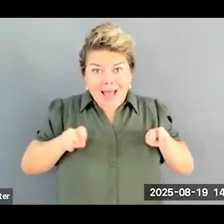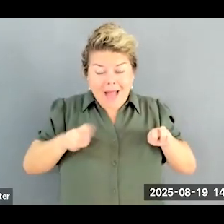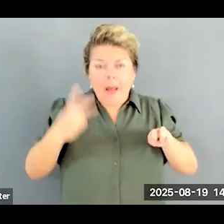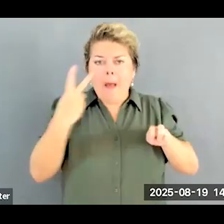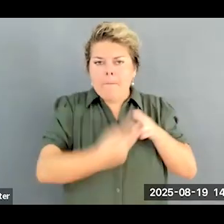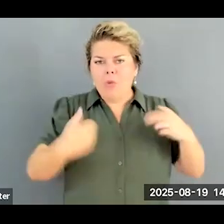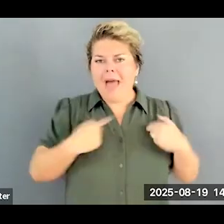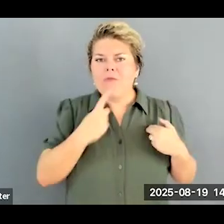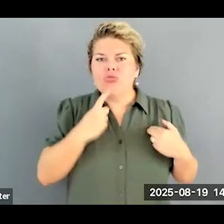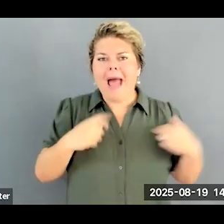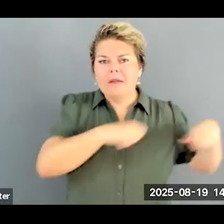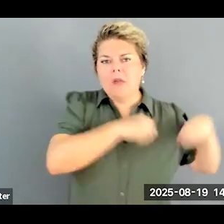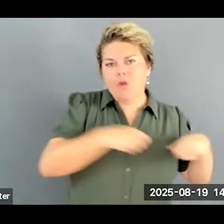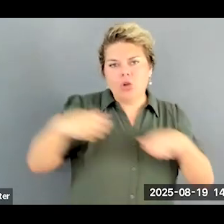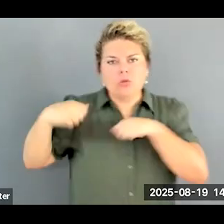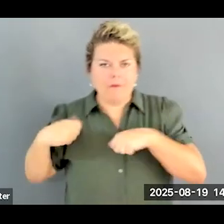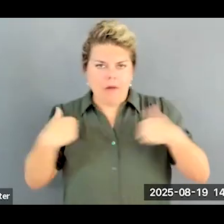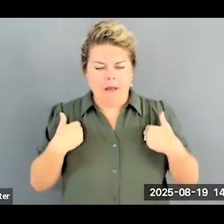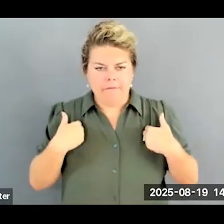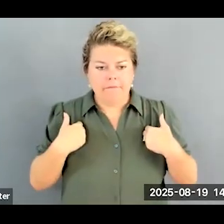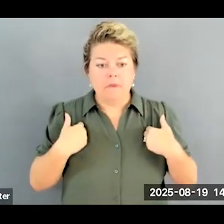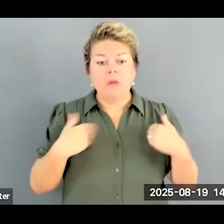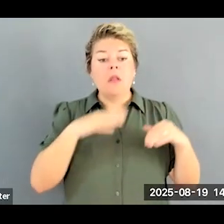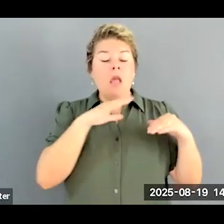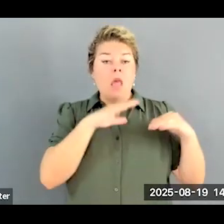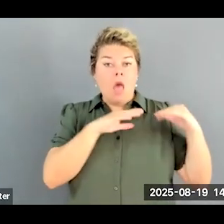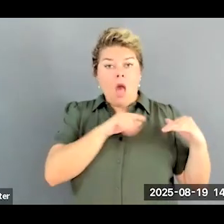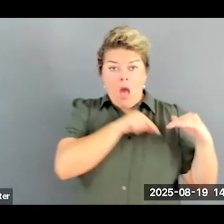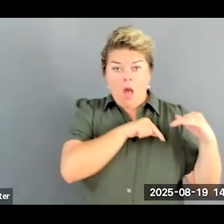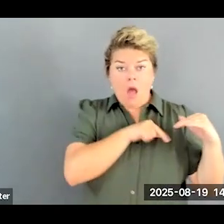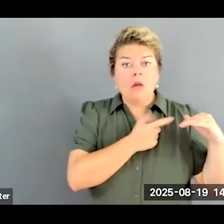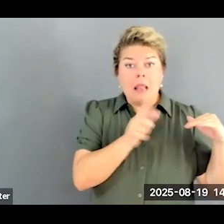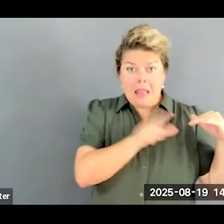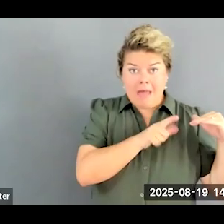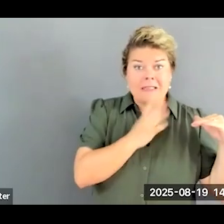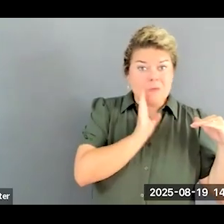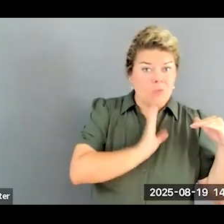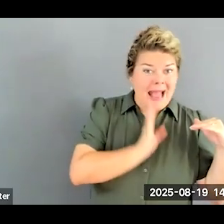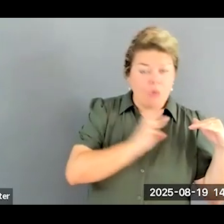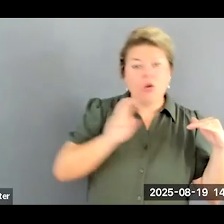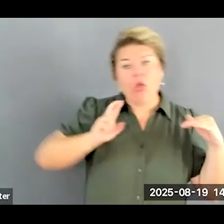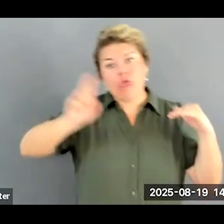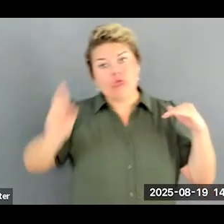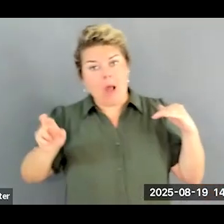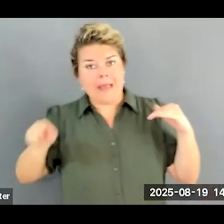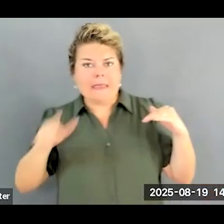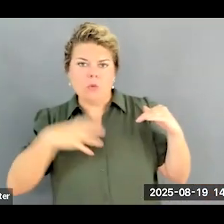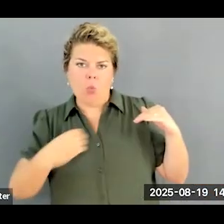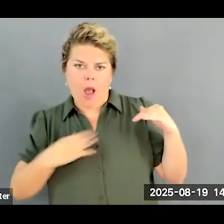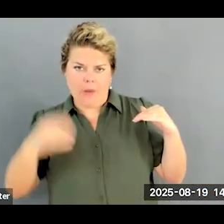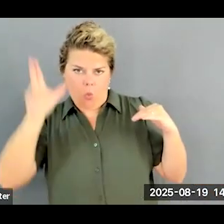red covers. The miniature horse on the bottom left is brown, and the one on the right is